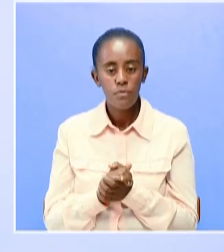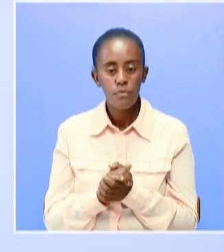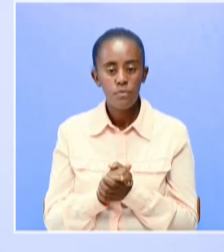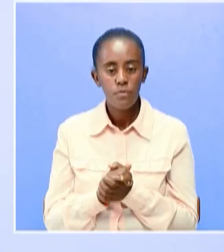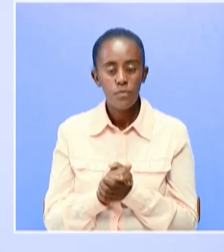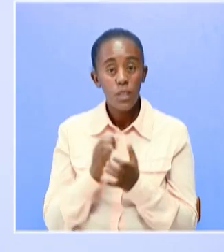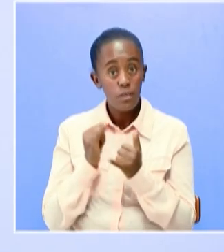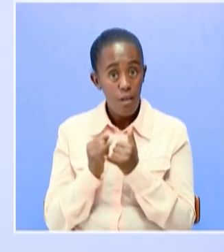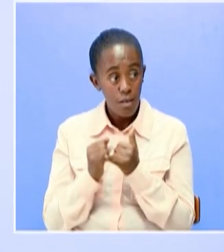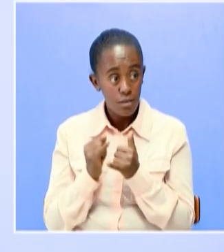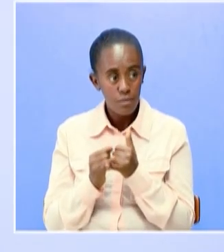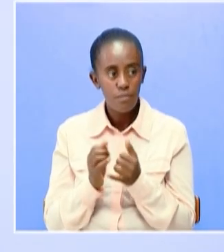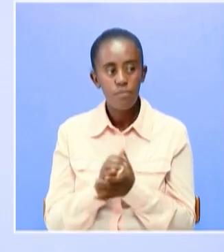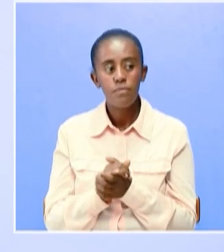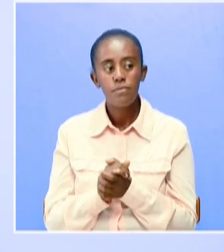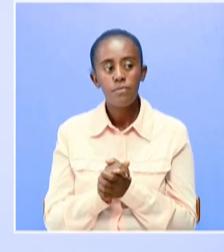And the last one is,